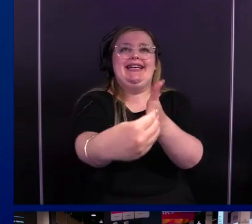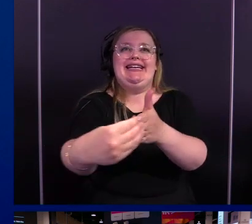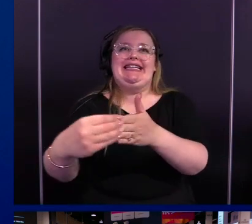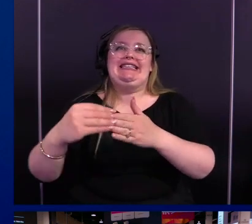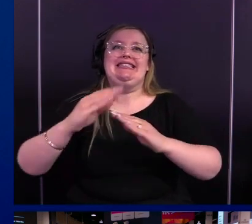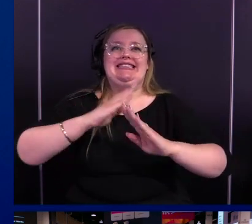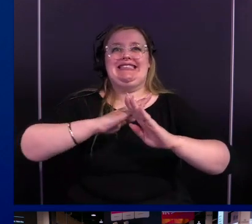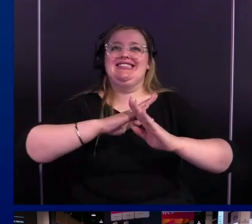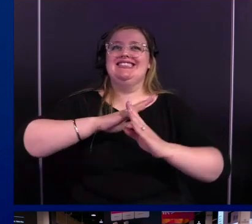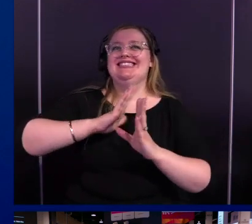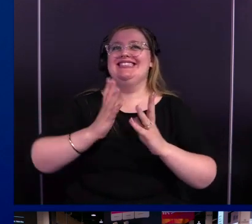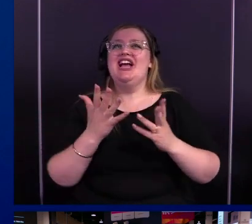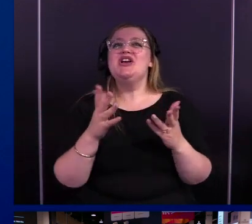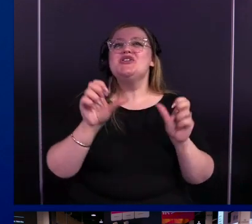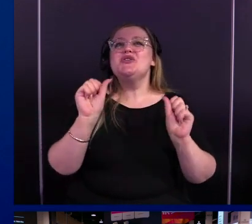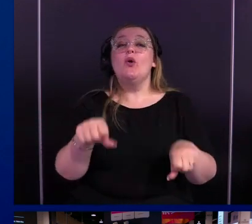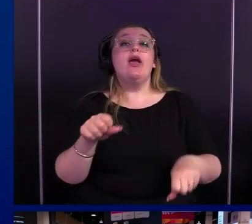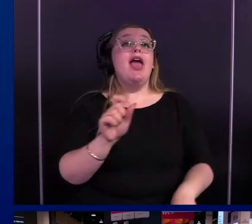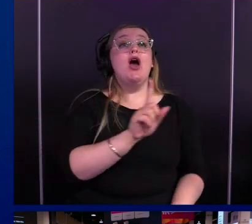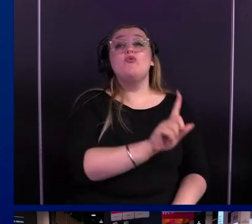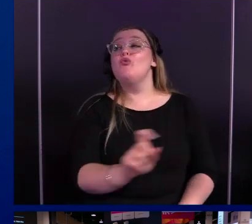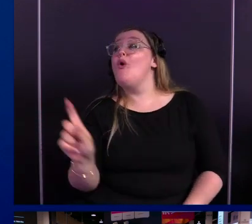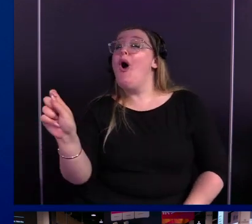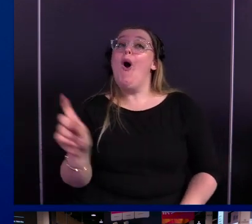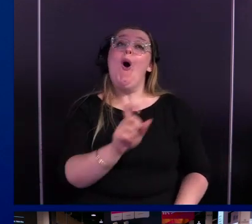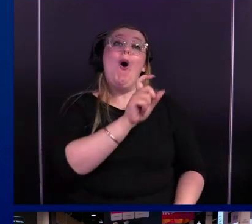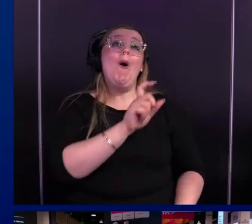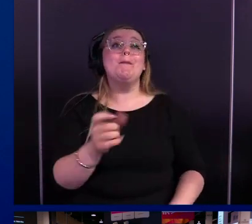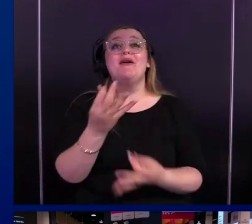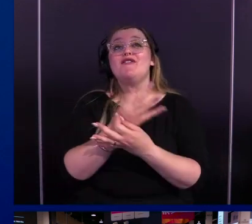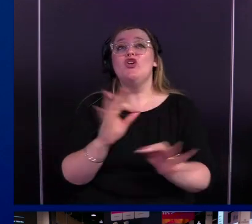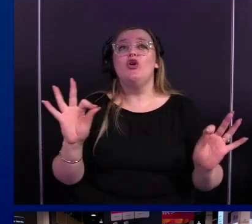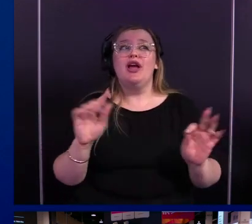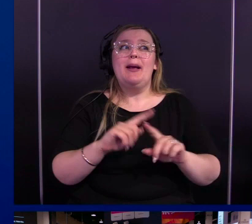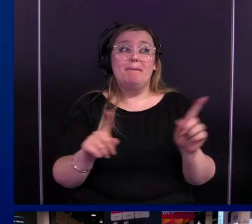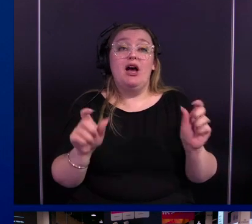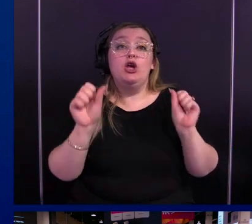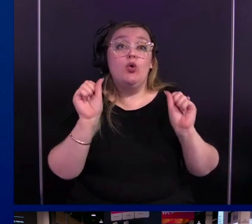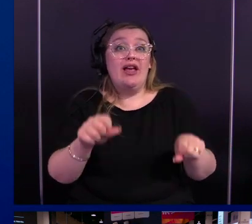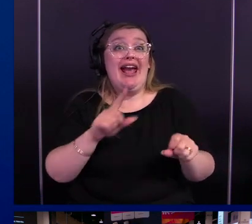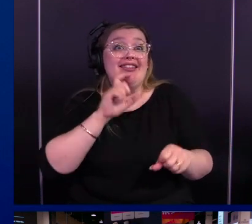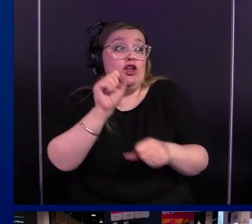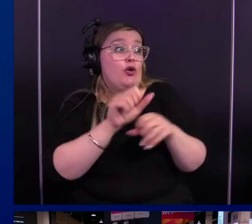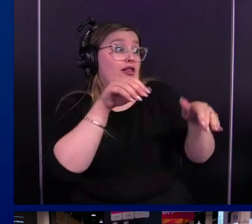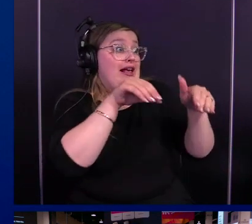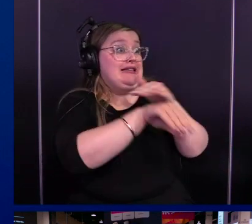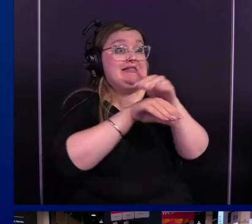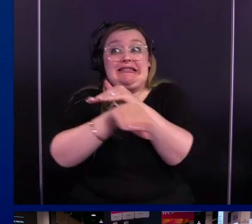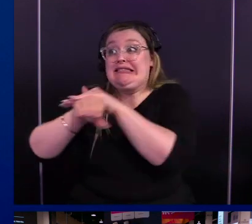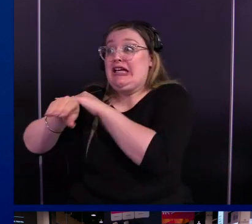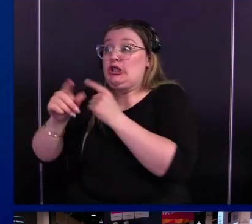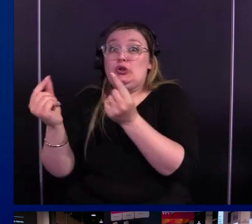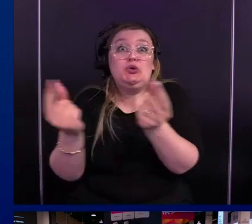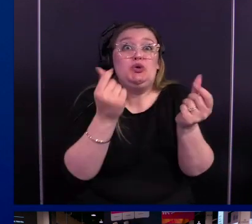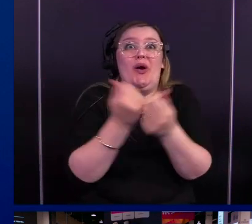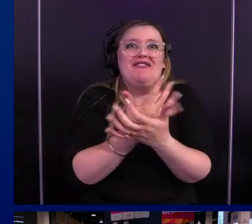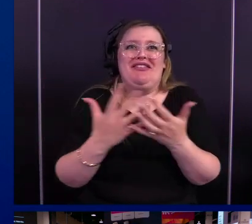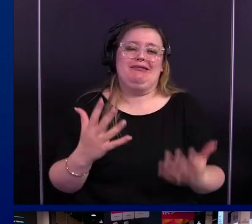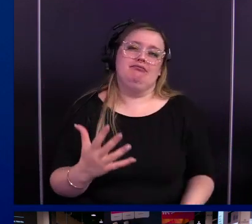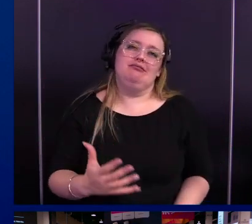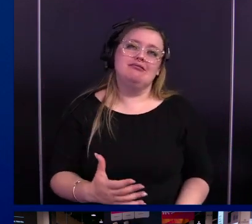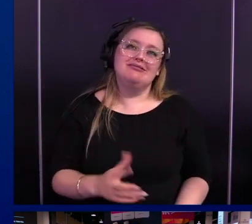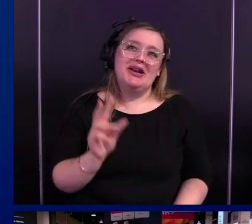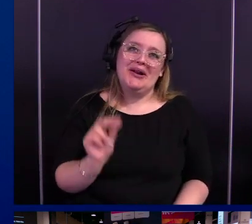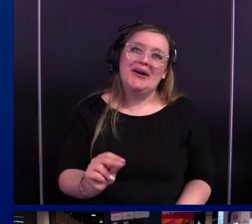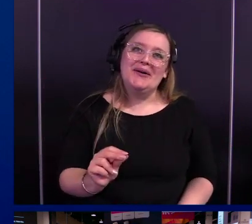roam freely, but you're not going to be able to go literally everywhere. Yeah. Absolutely, yeah. One of the ones that I liked,